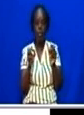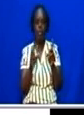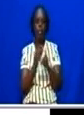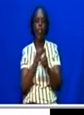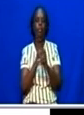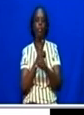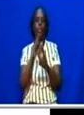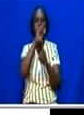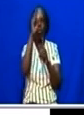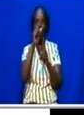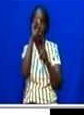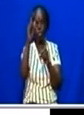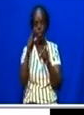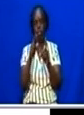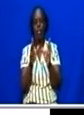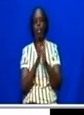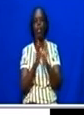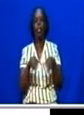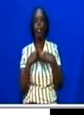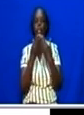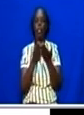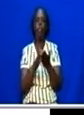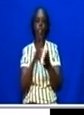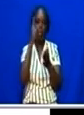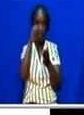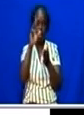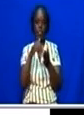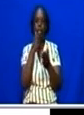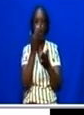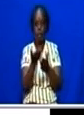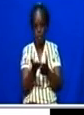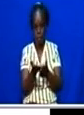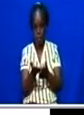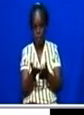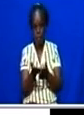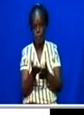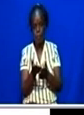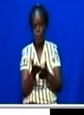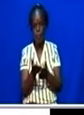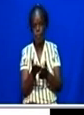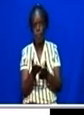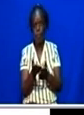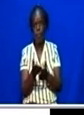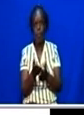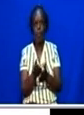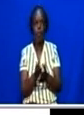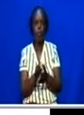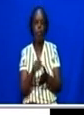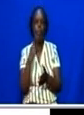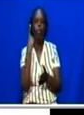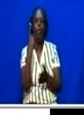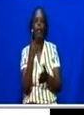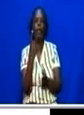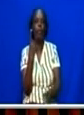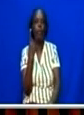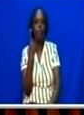various questions and give the most appropriate solution. Let's go to our first